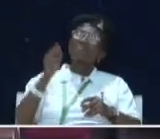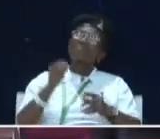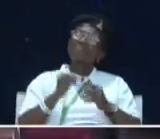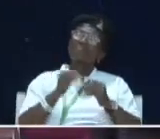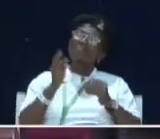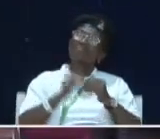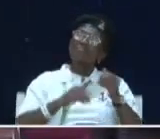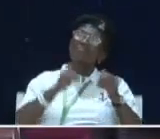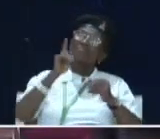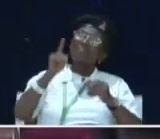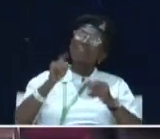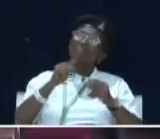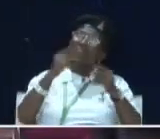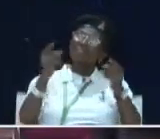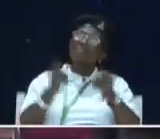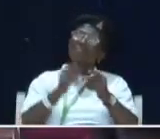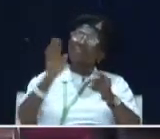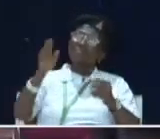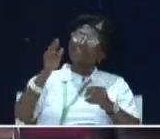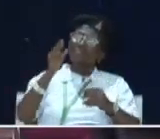right hand will land.